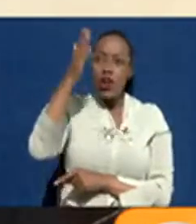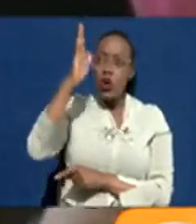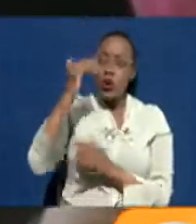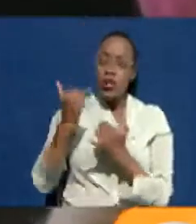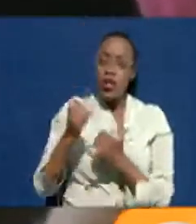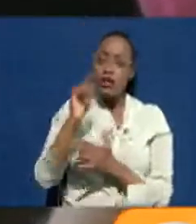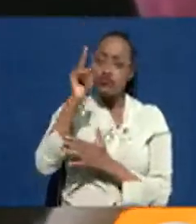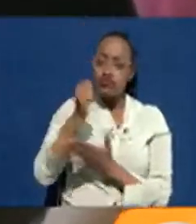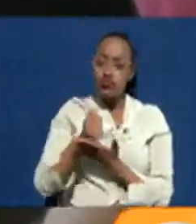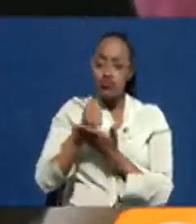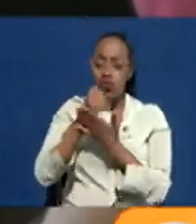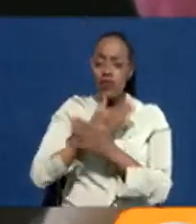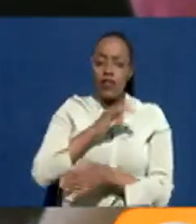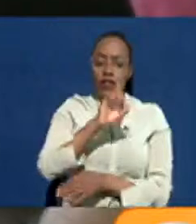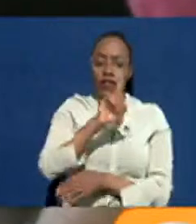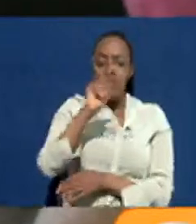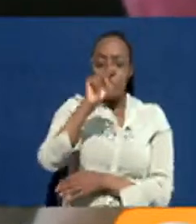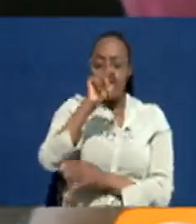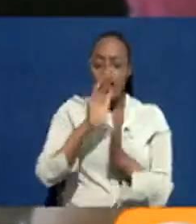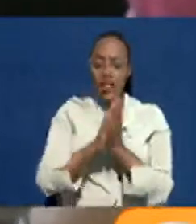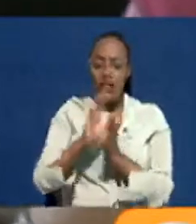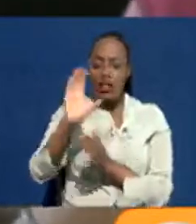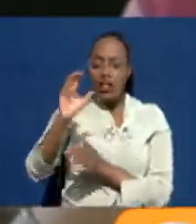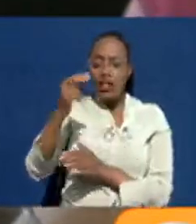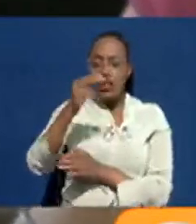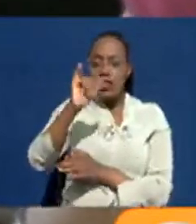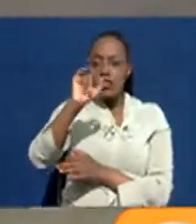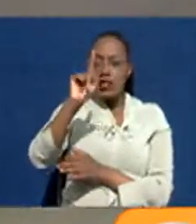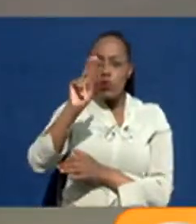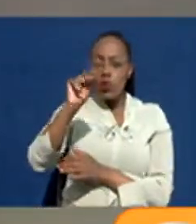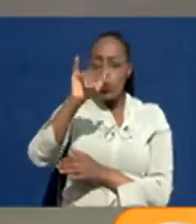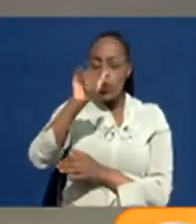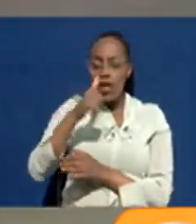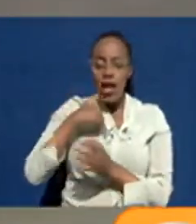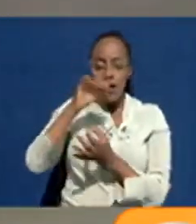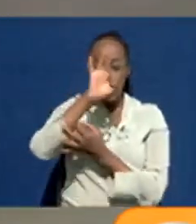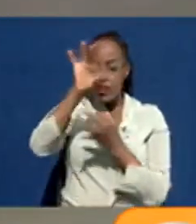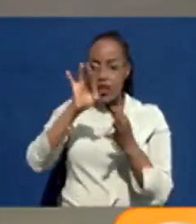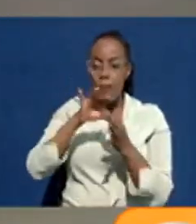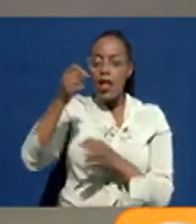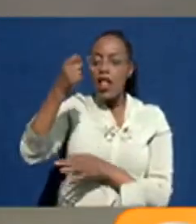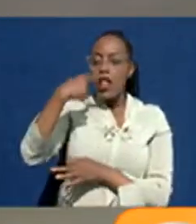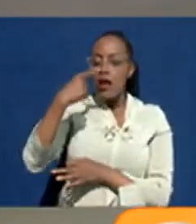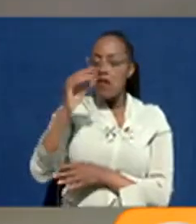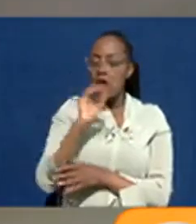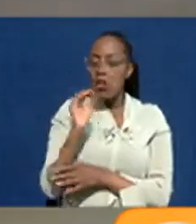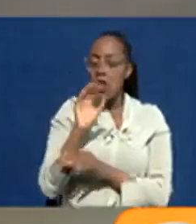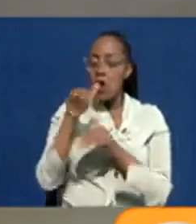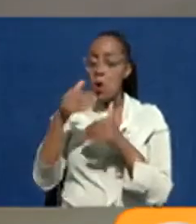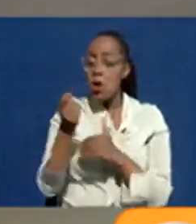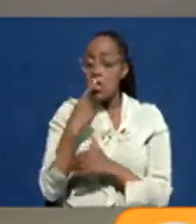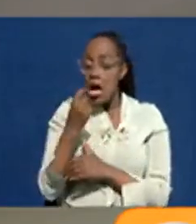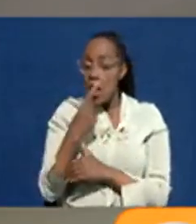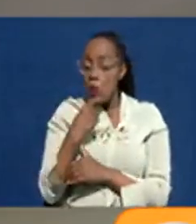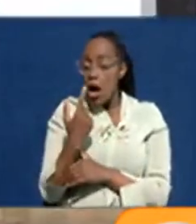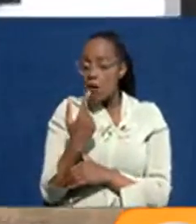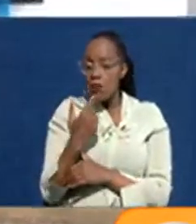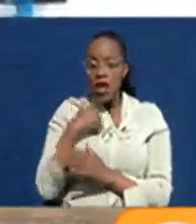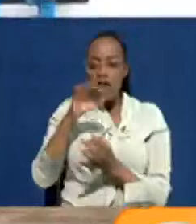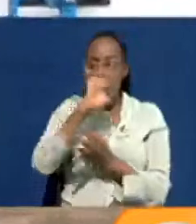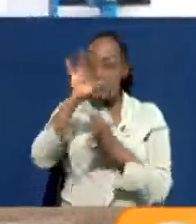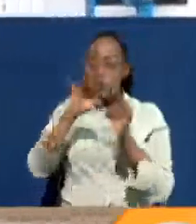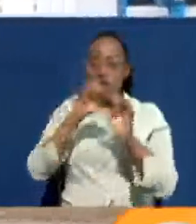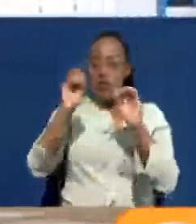sasa. Both dengue and chikungunya diseases have no specific vaccines nor drugs for treatment.